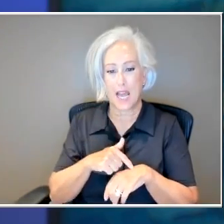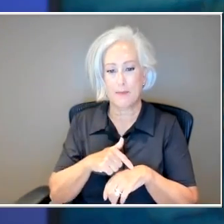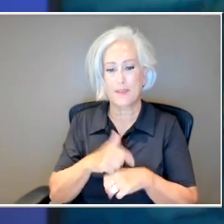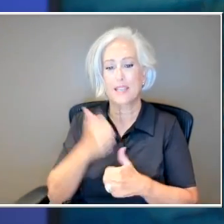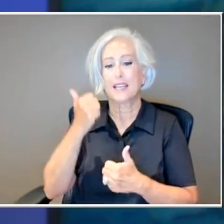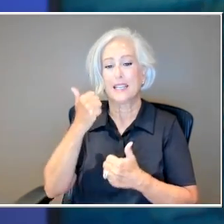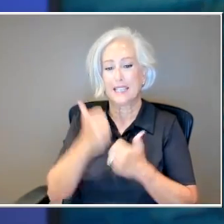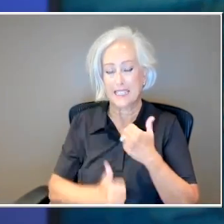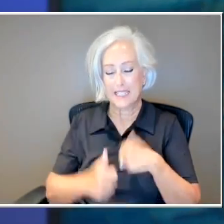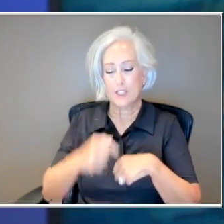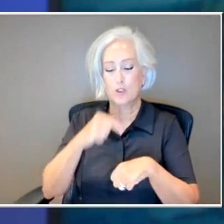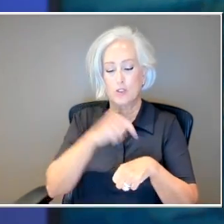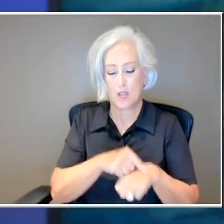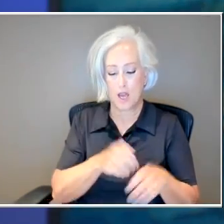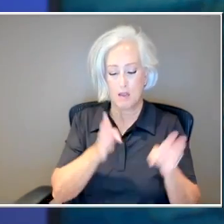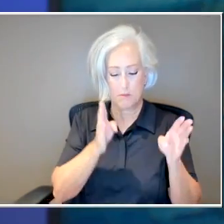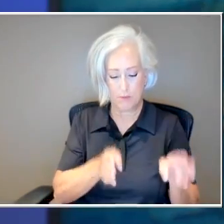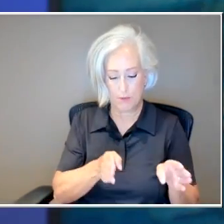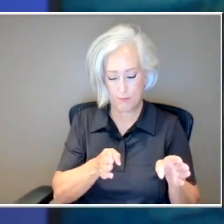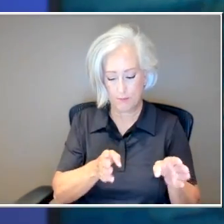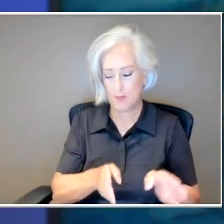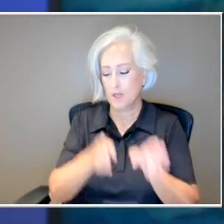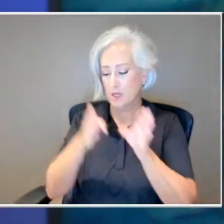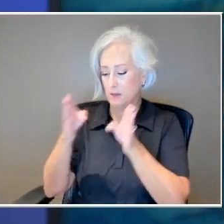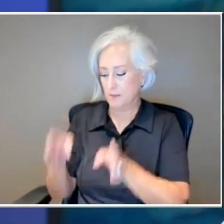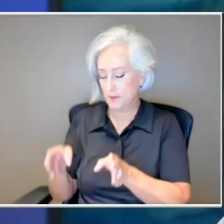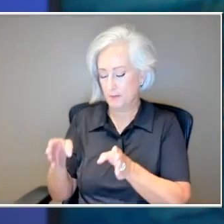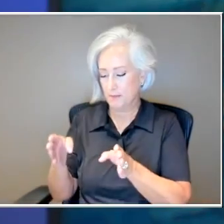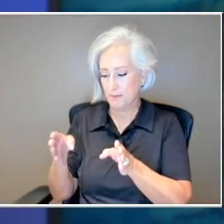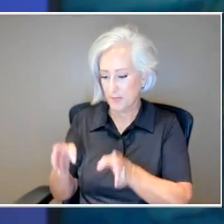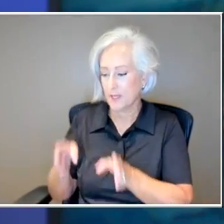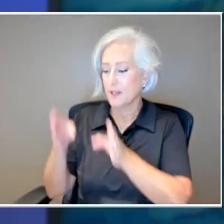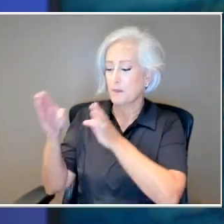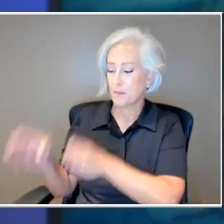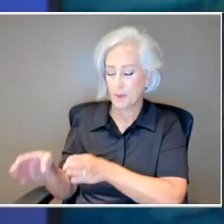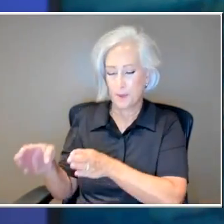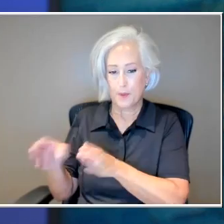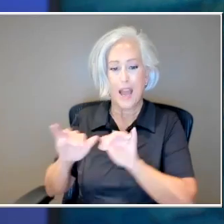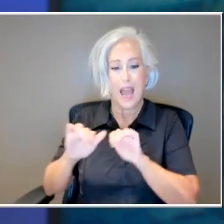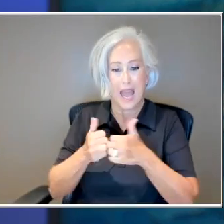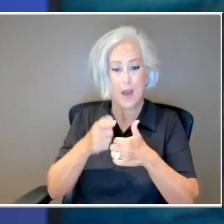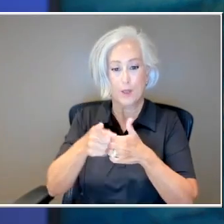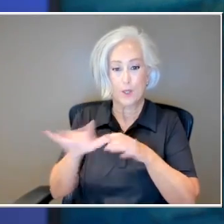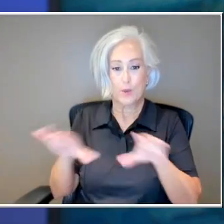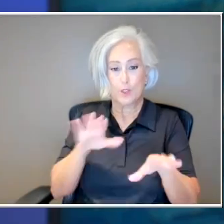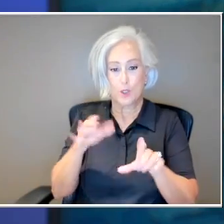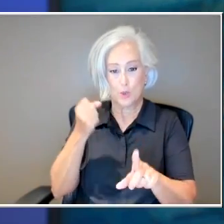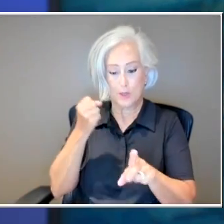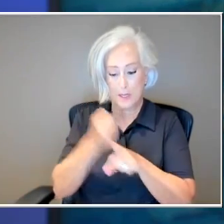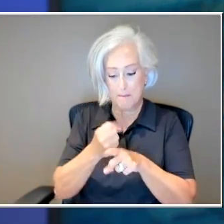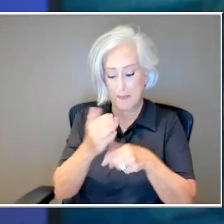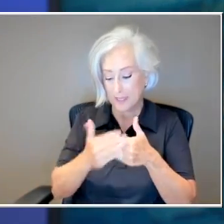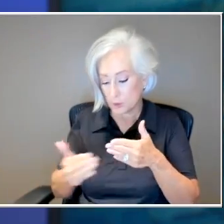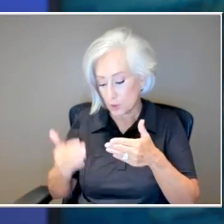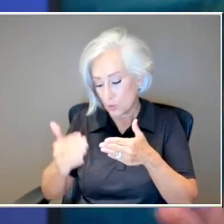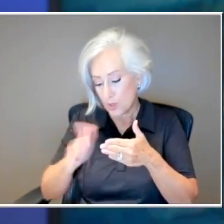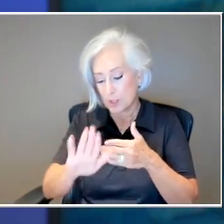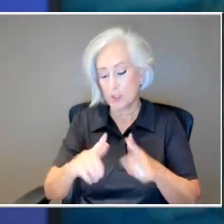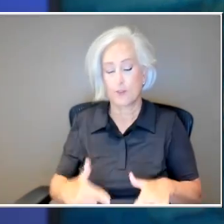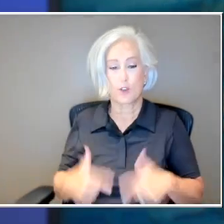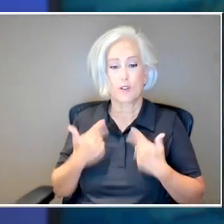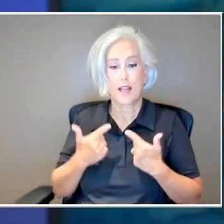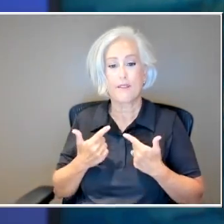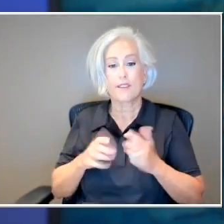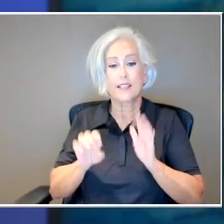interval, how you do depends, or like impacts the rest of your life. Like, so at each time, how you responded to